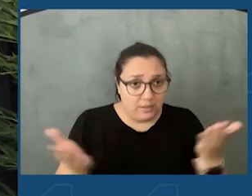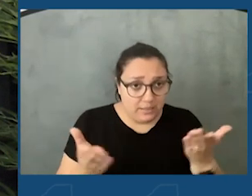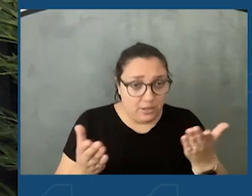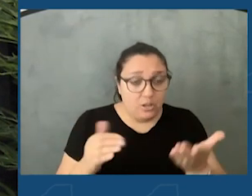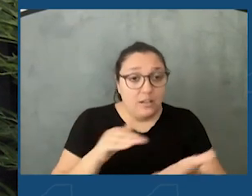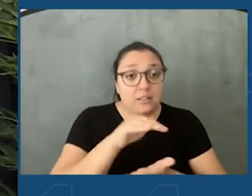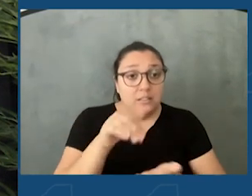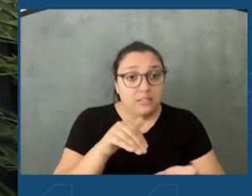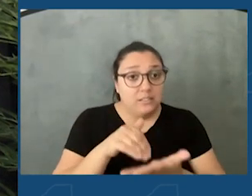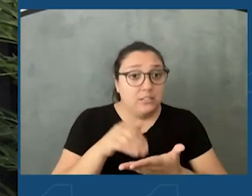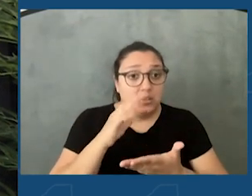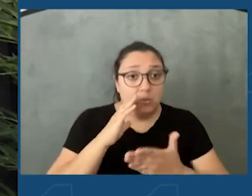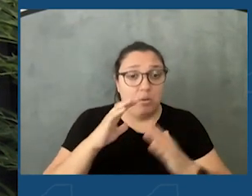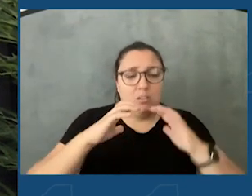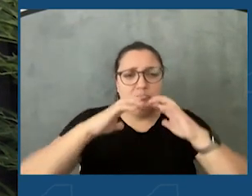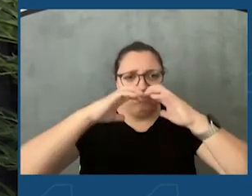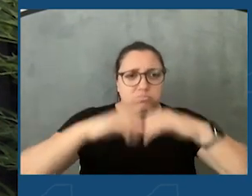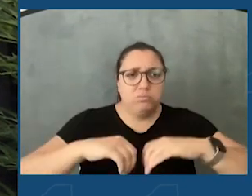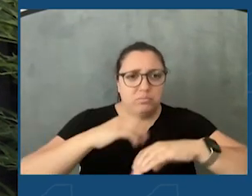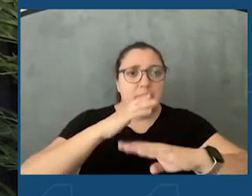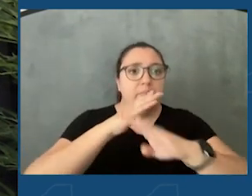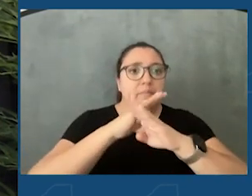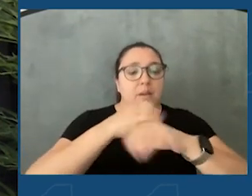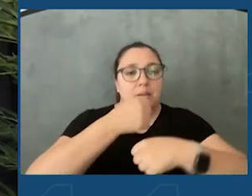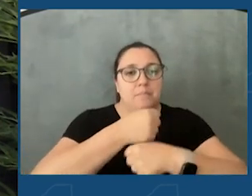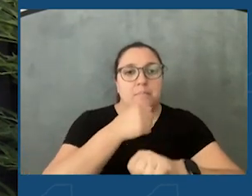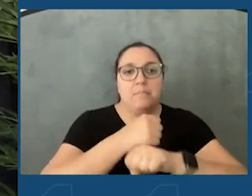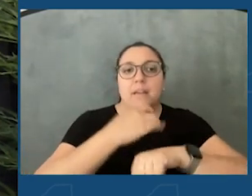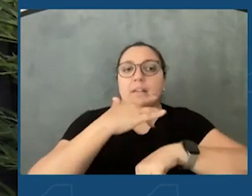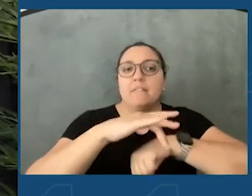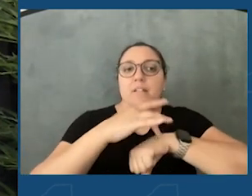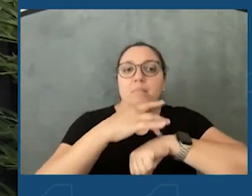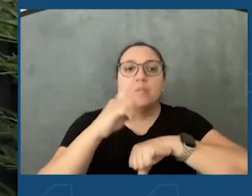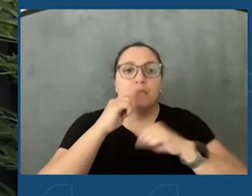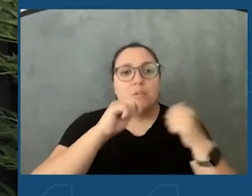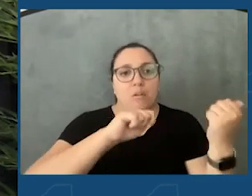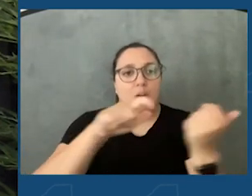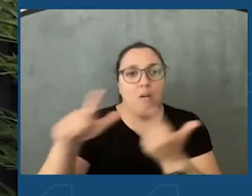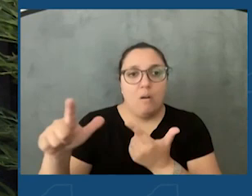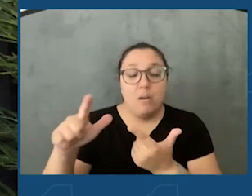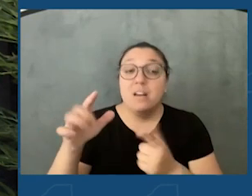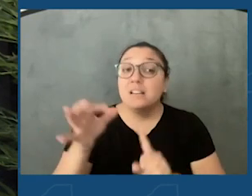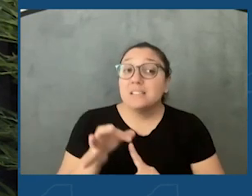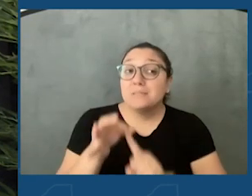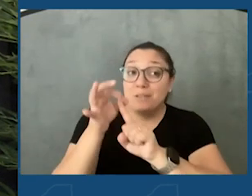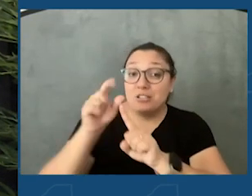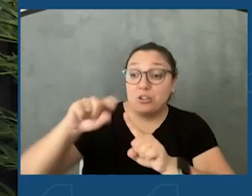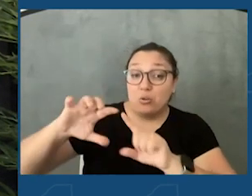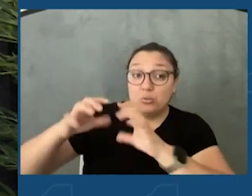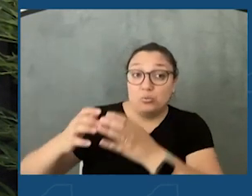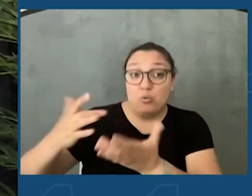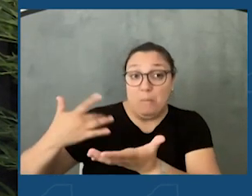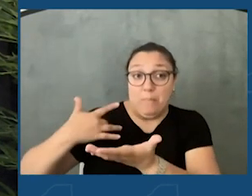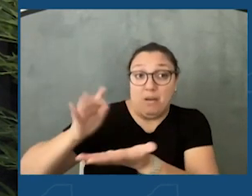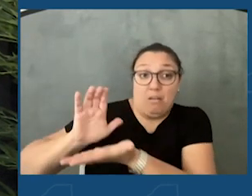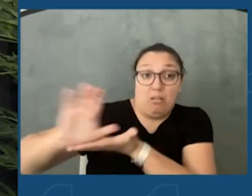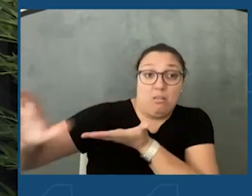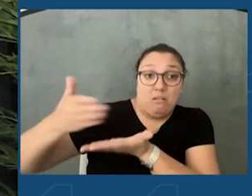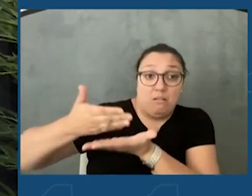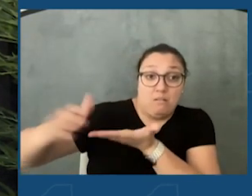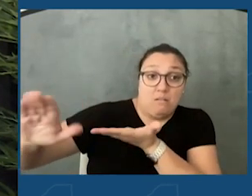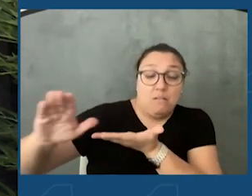down barriers and create opportunities for all, especially underserved communities, by providing important supports